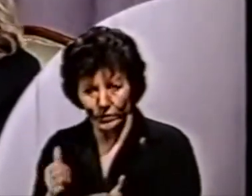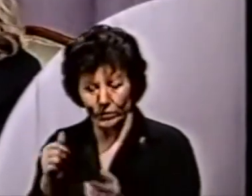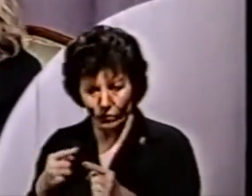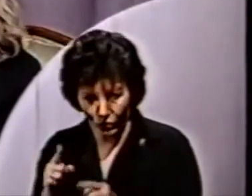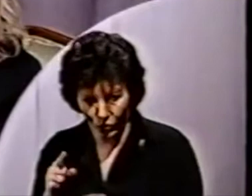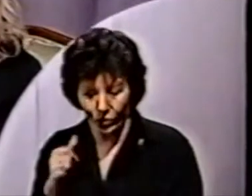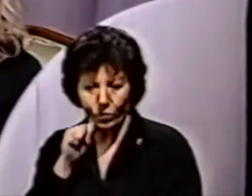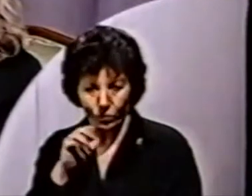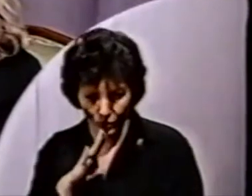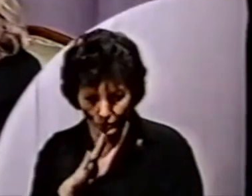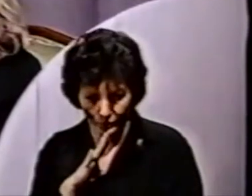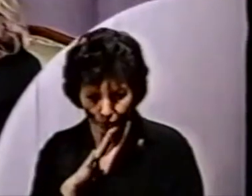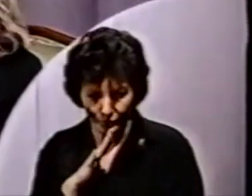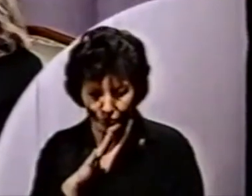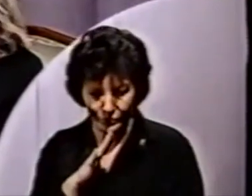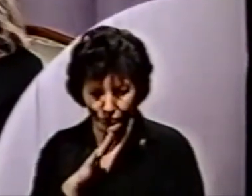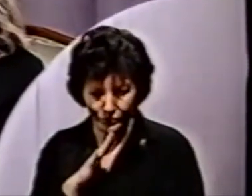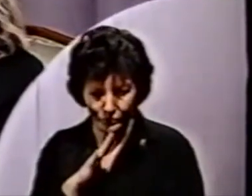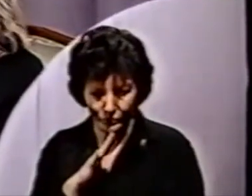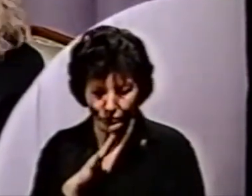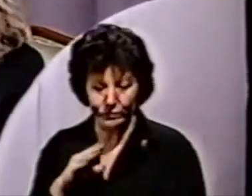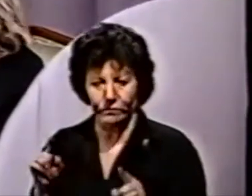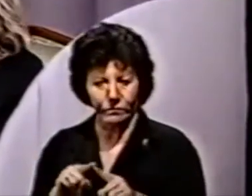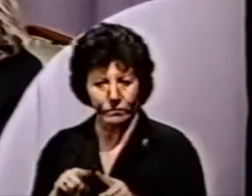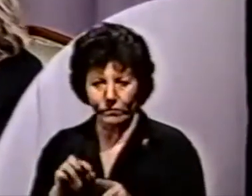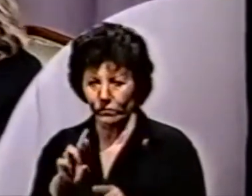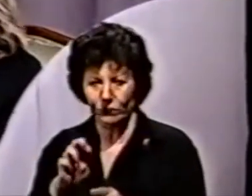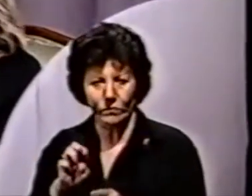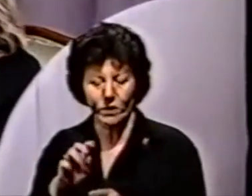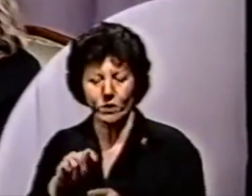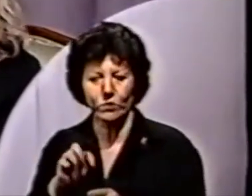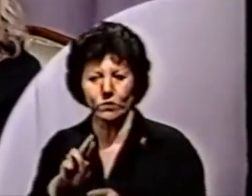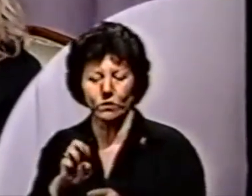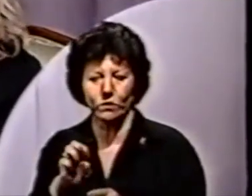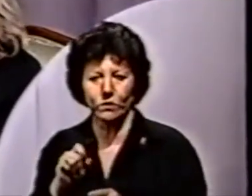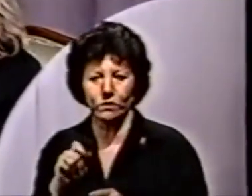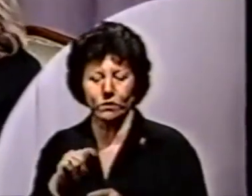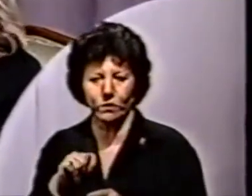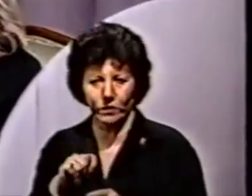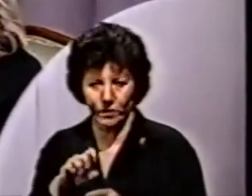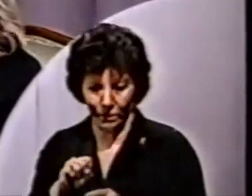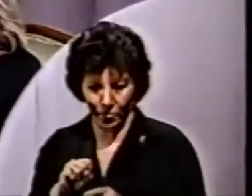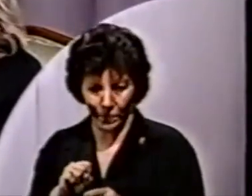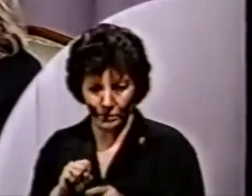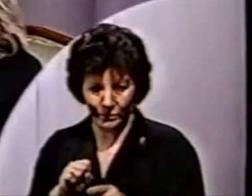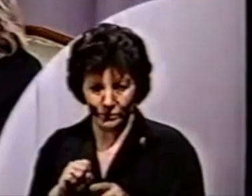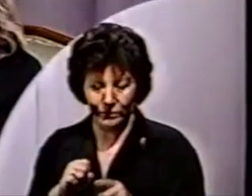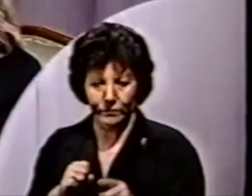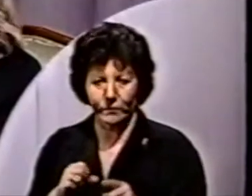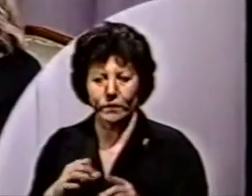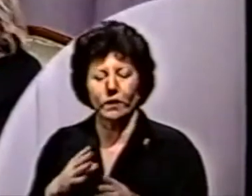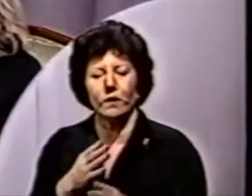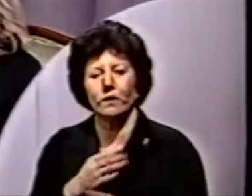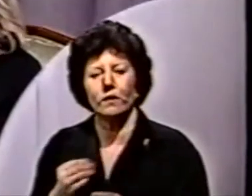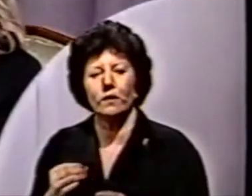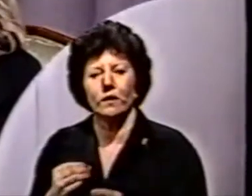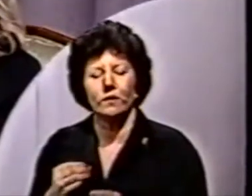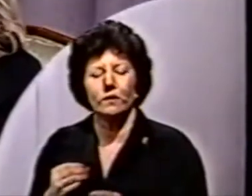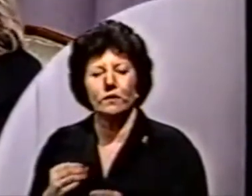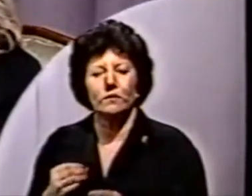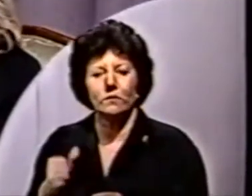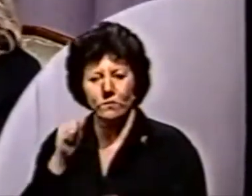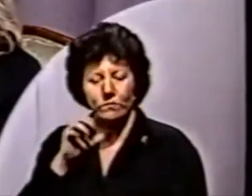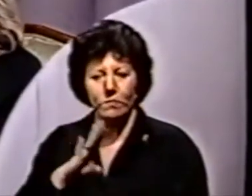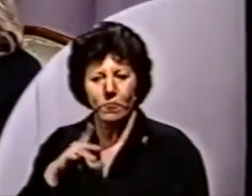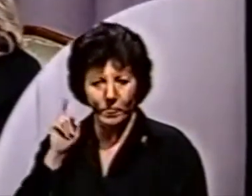adjunct services like retreats, things like that, that there's provisions made for women to bring their children